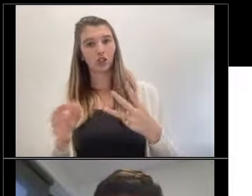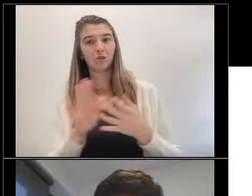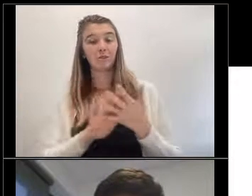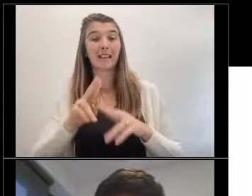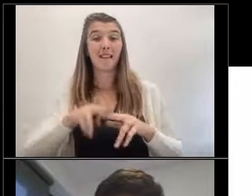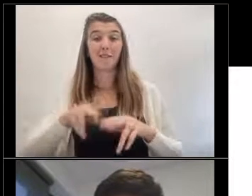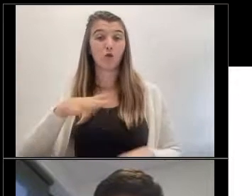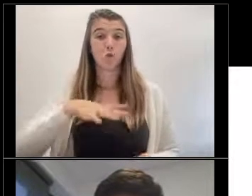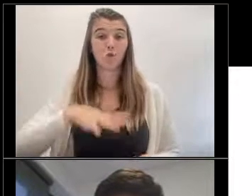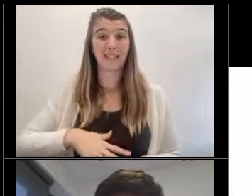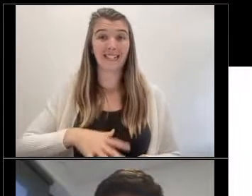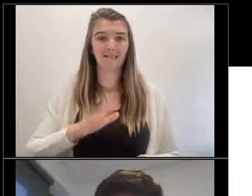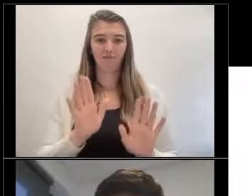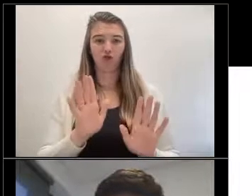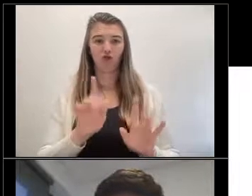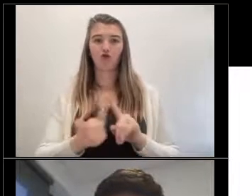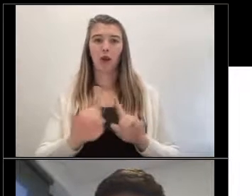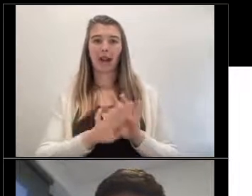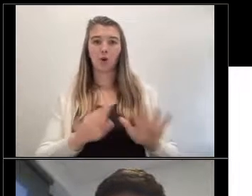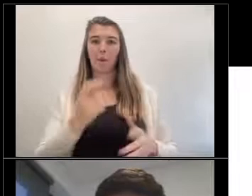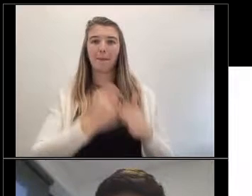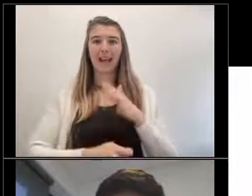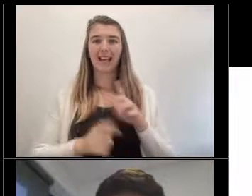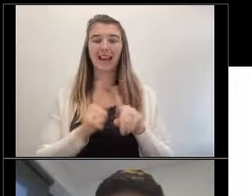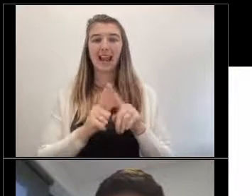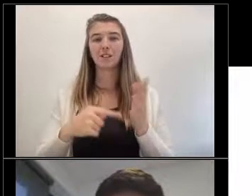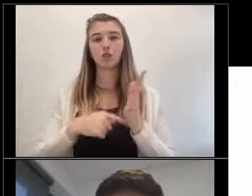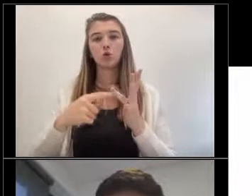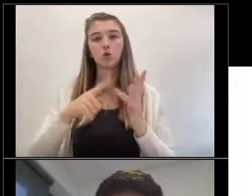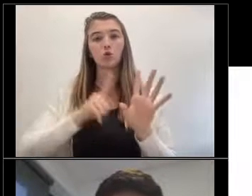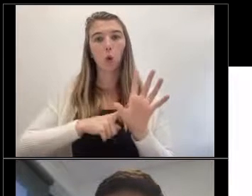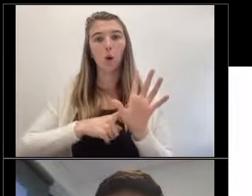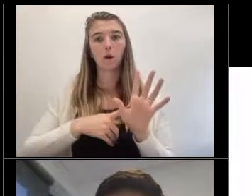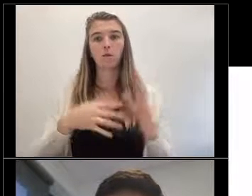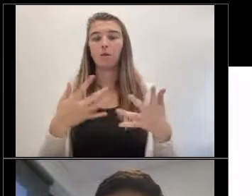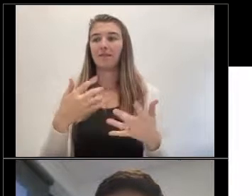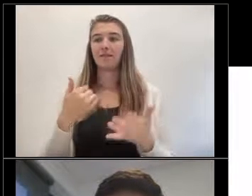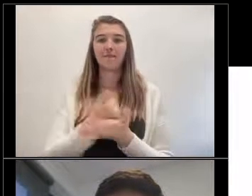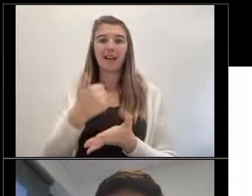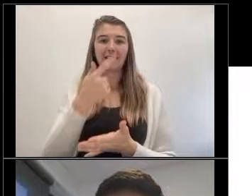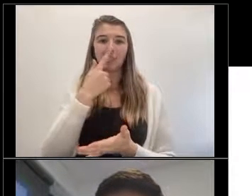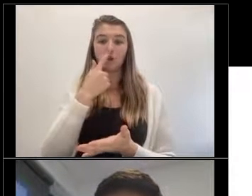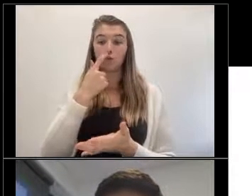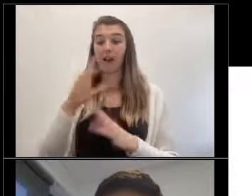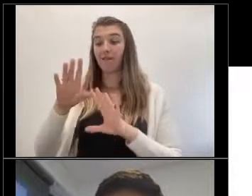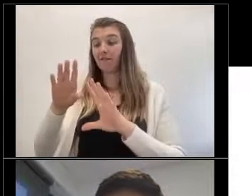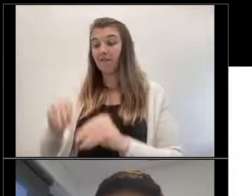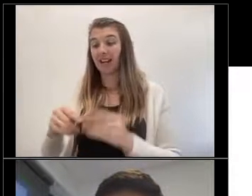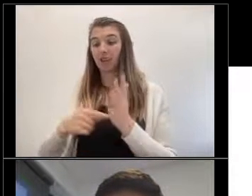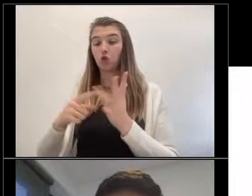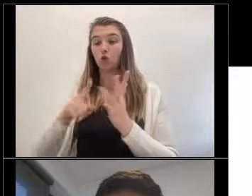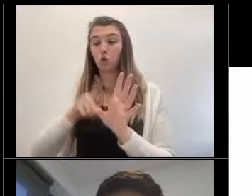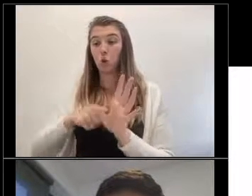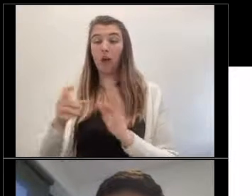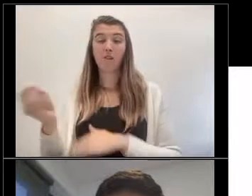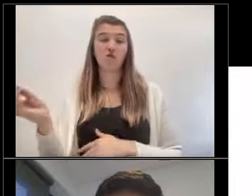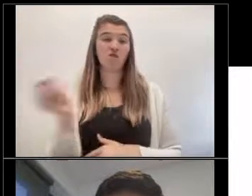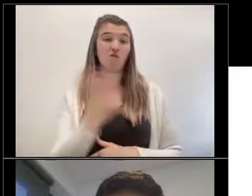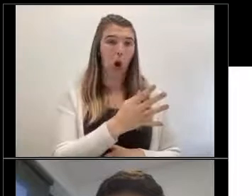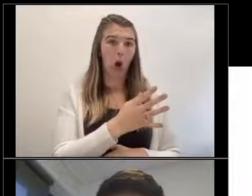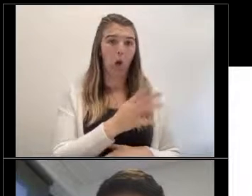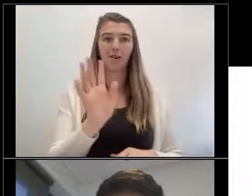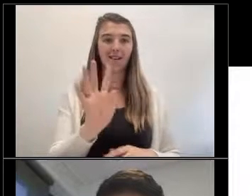don't buy it. Toys, you know, it's great to just give them away when you don't need them. Clothes, same